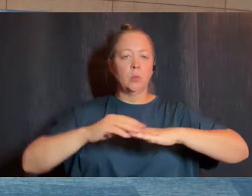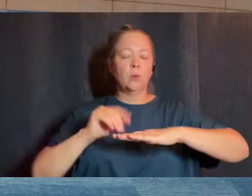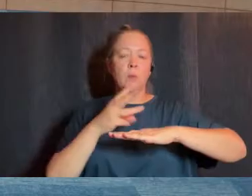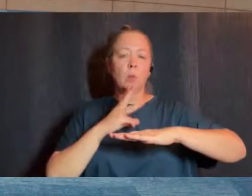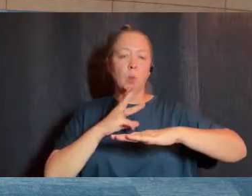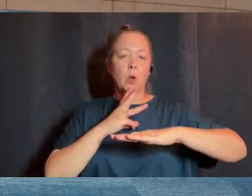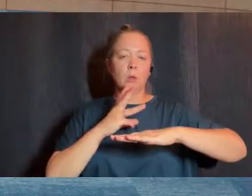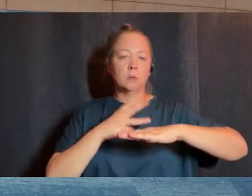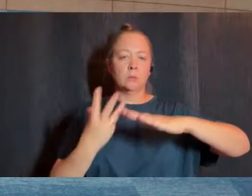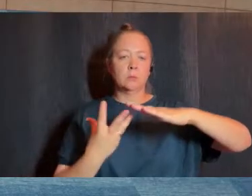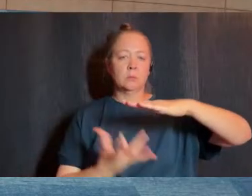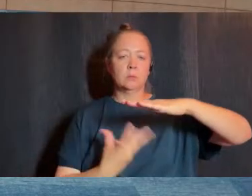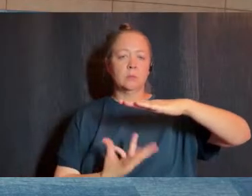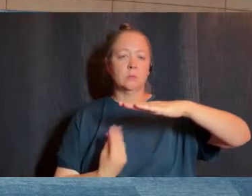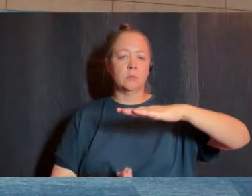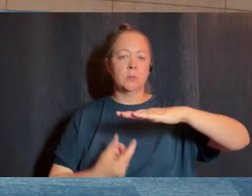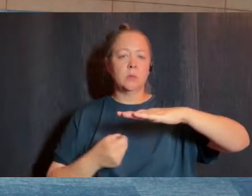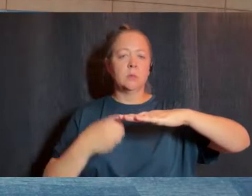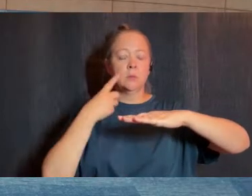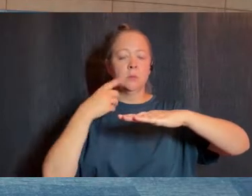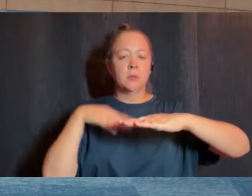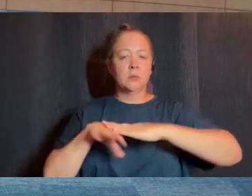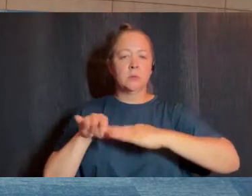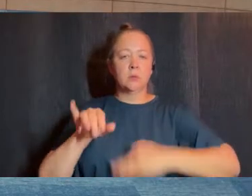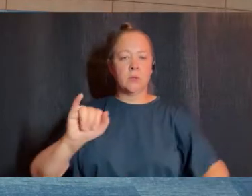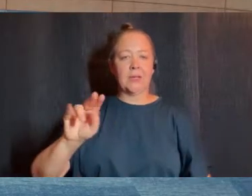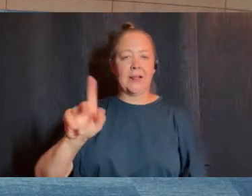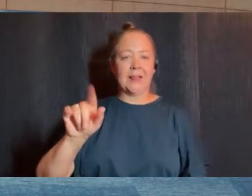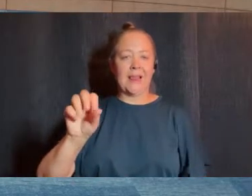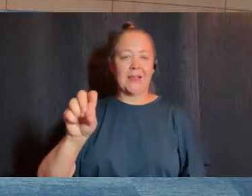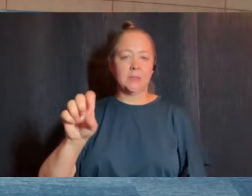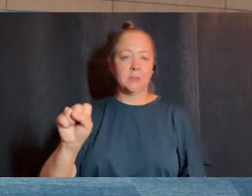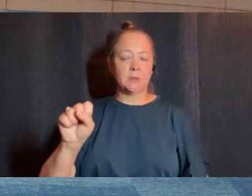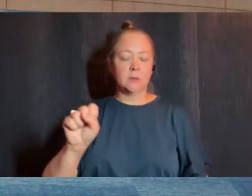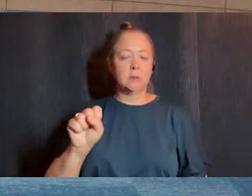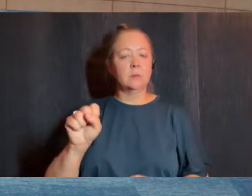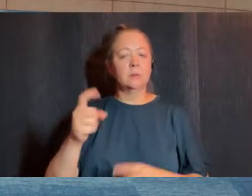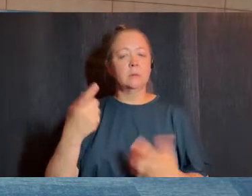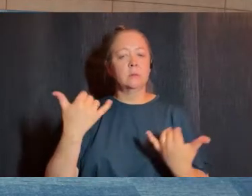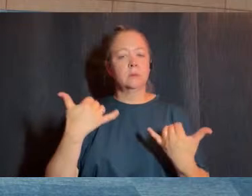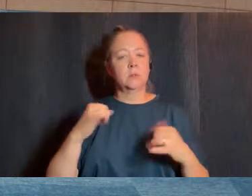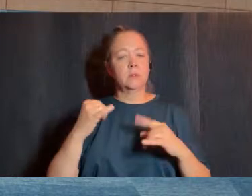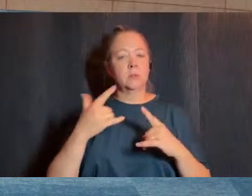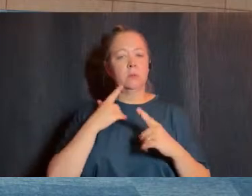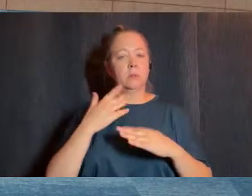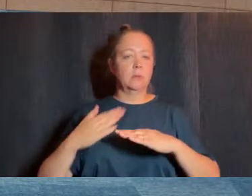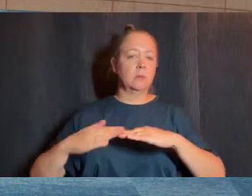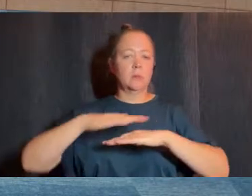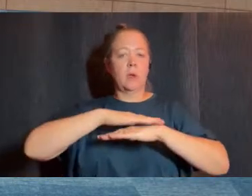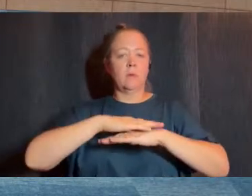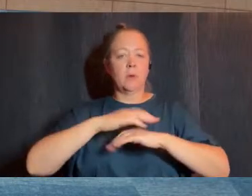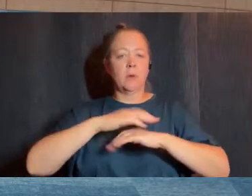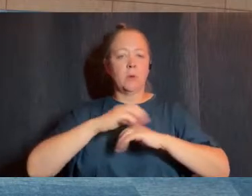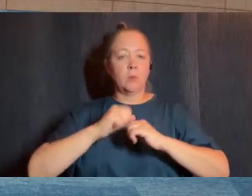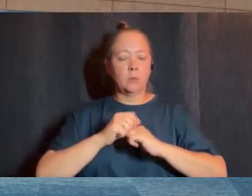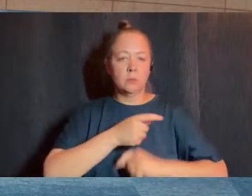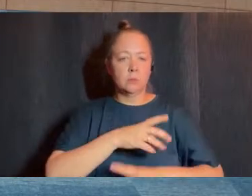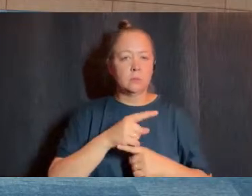installed topsoil and sod. However, there is still some work that must be done in this area, which includes some fine grading,